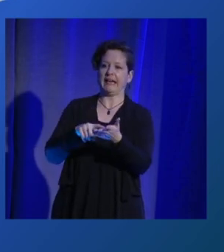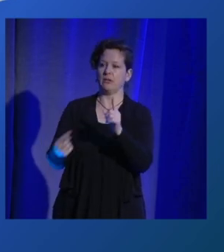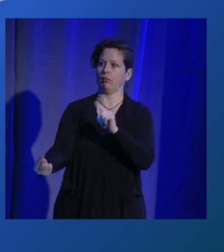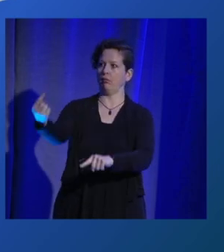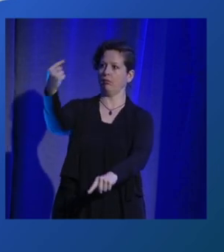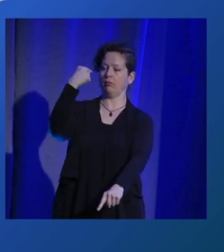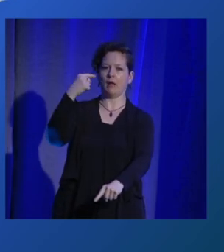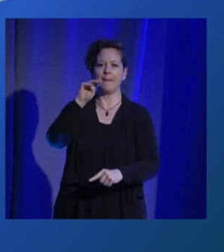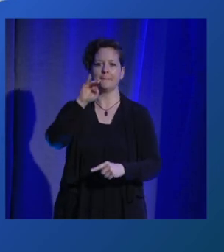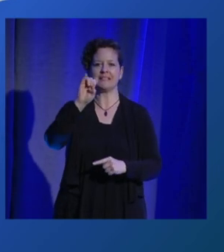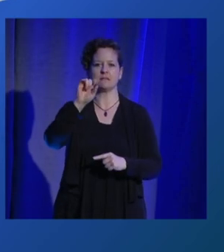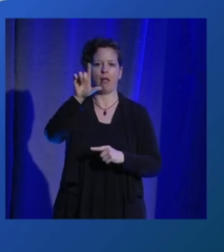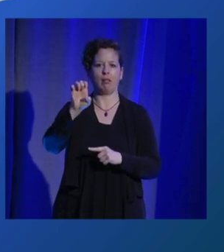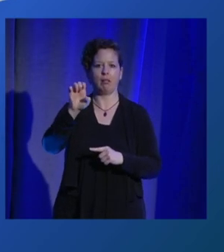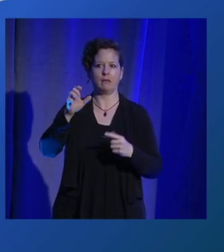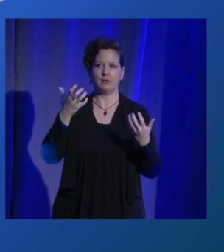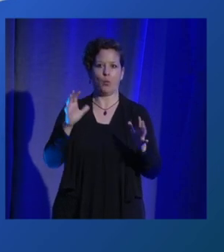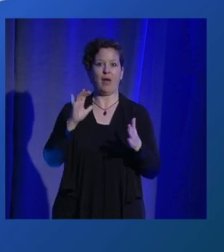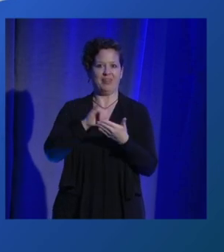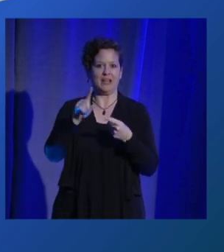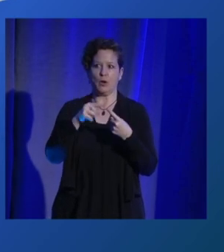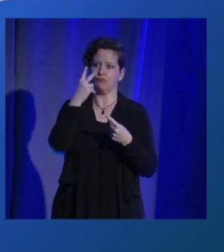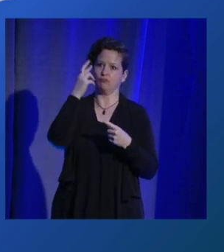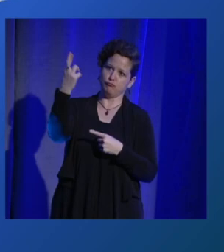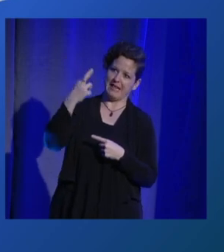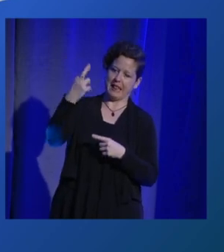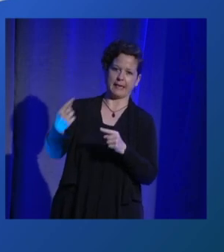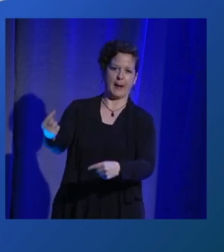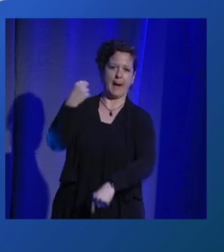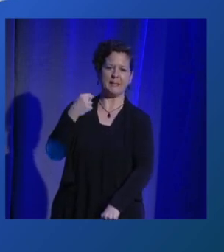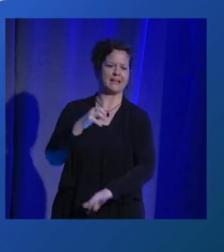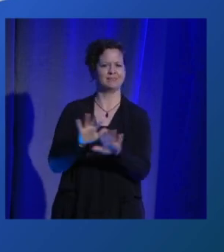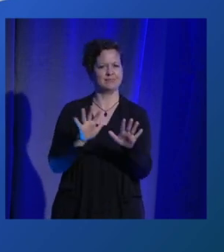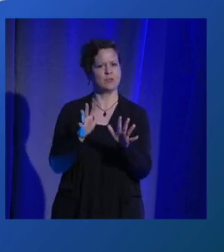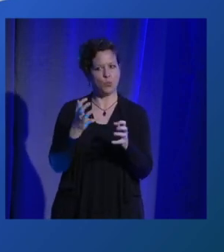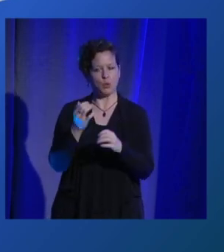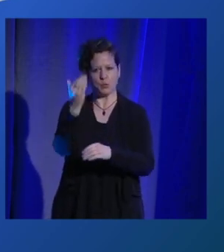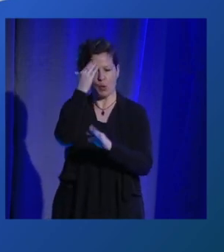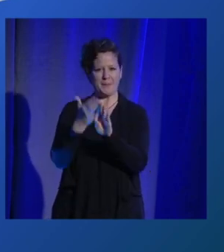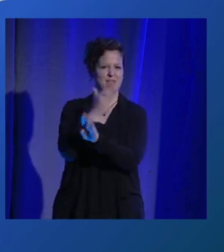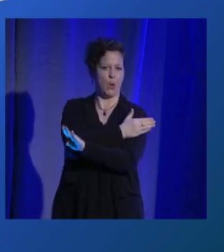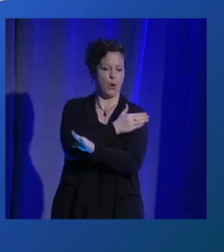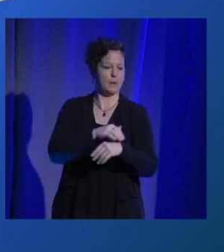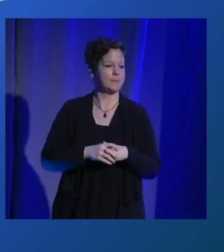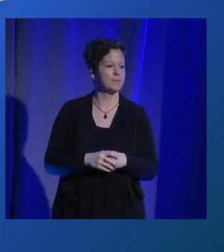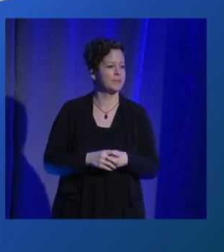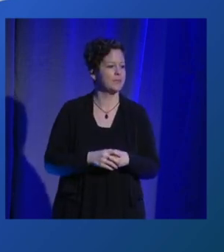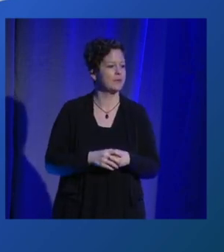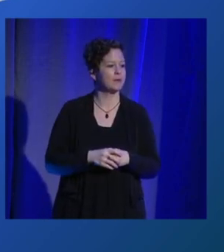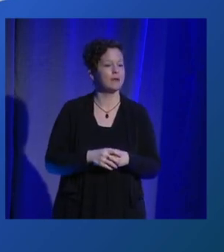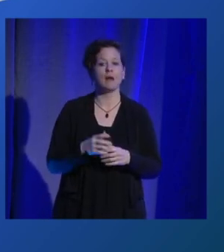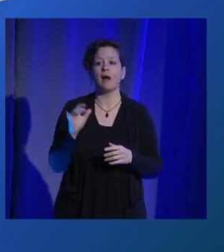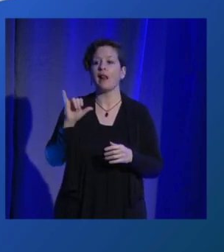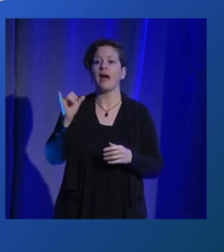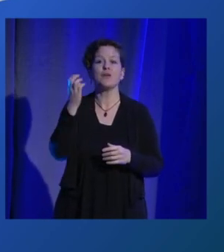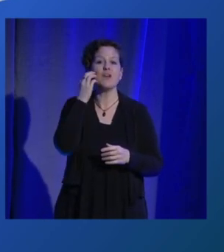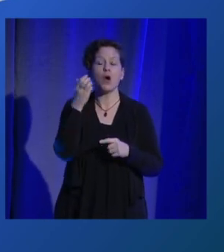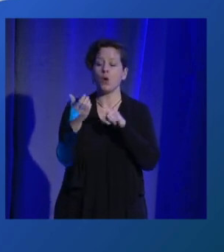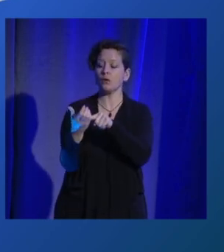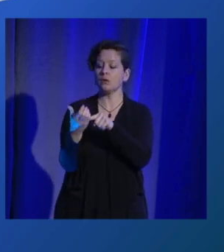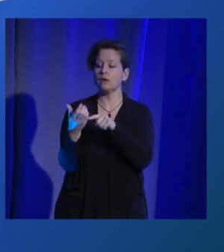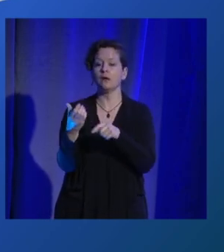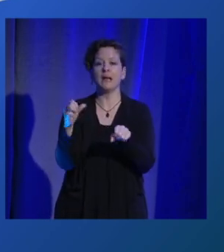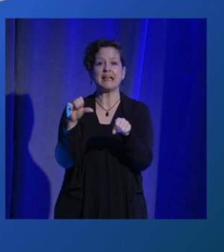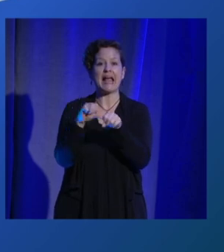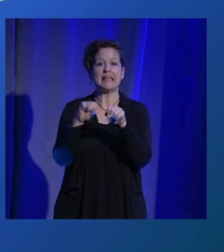tail the same thing is true when you're driving around you don't need that information of where the gas station was 3 seconds when